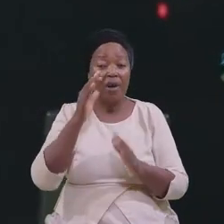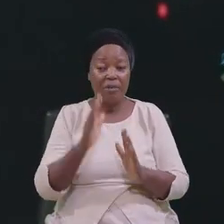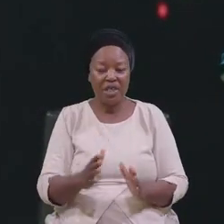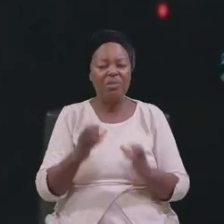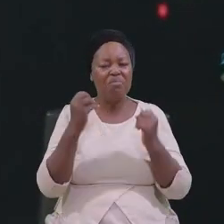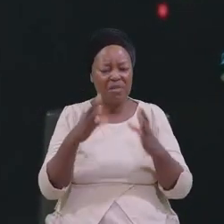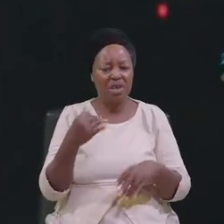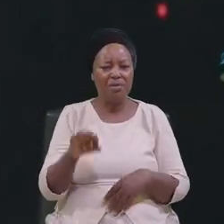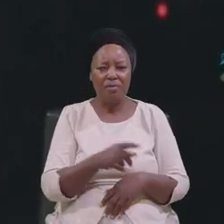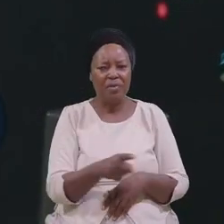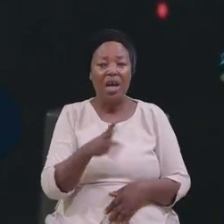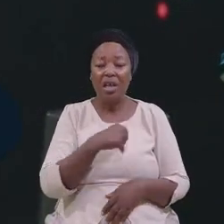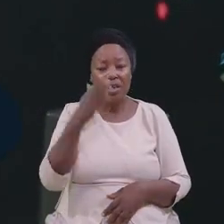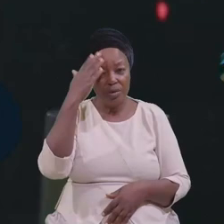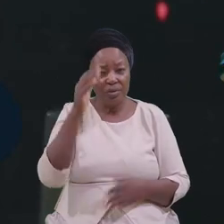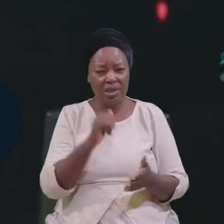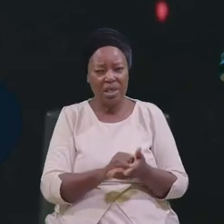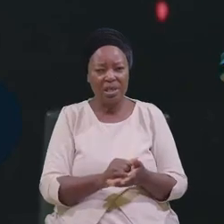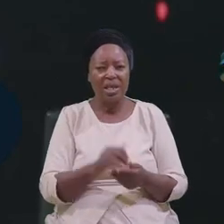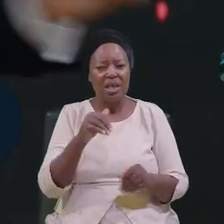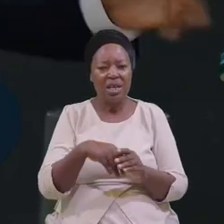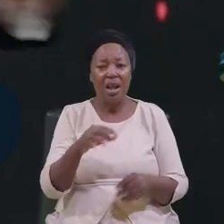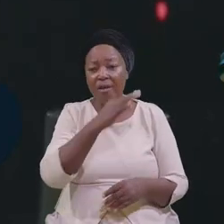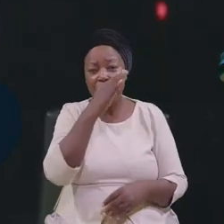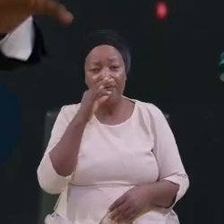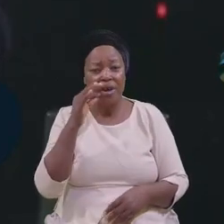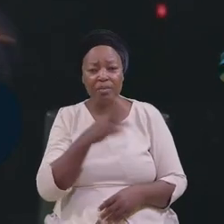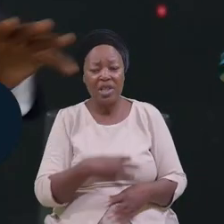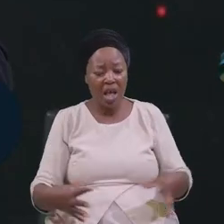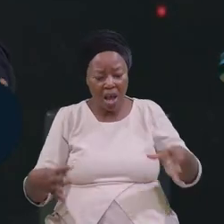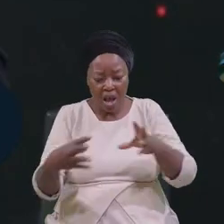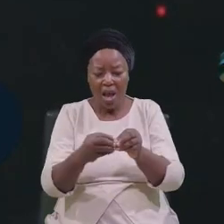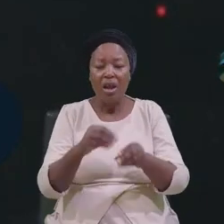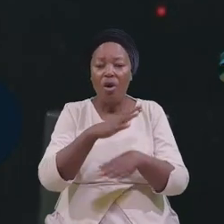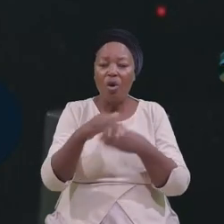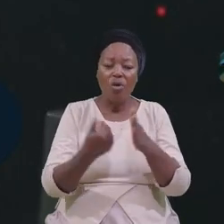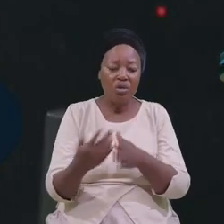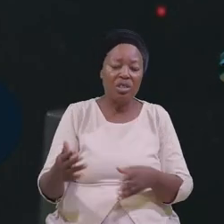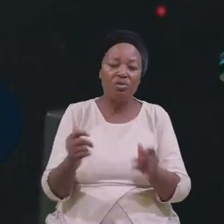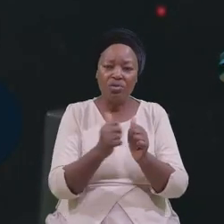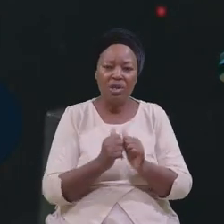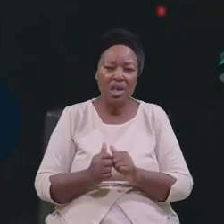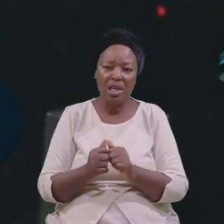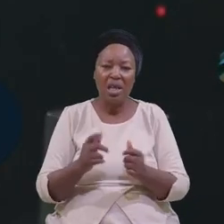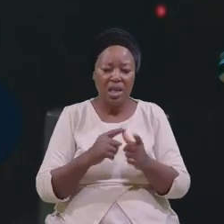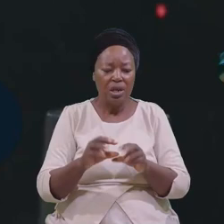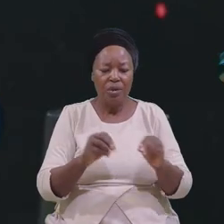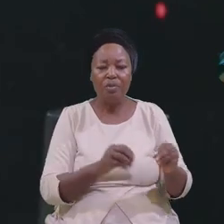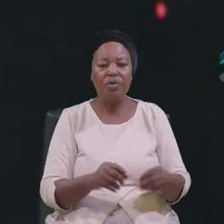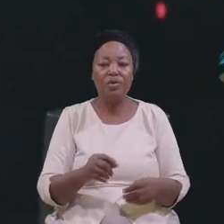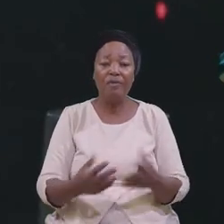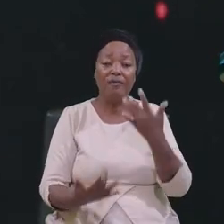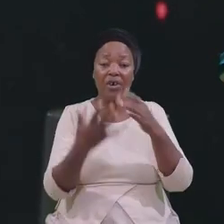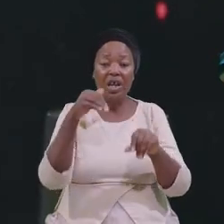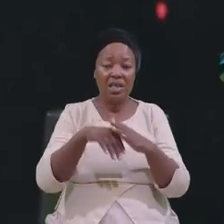when in the farm they gather all those thorns together and they put fire in